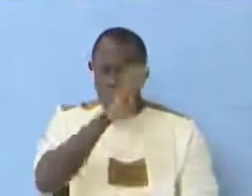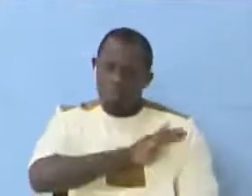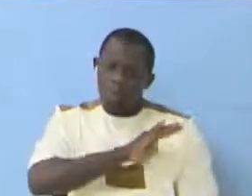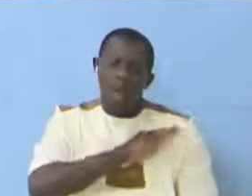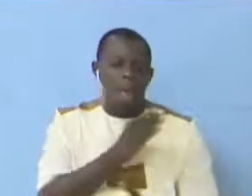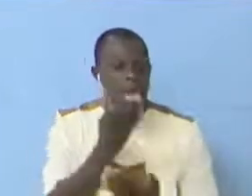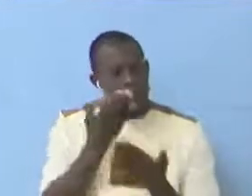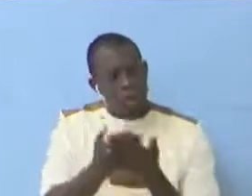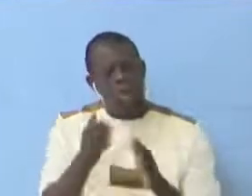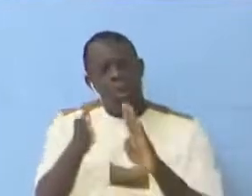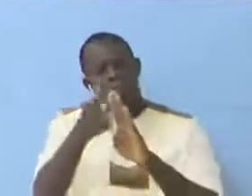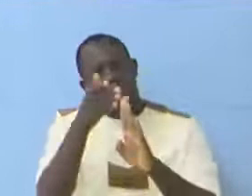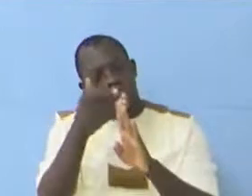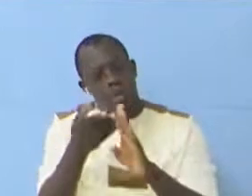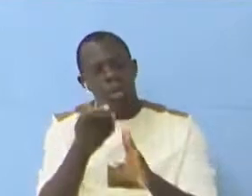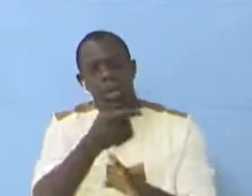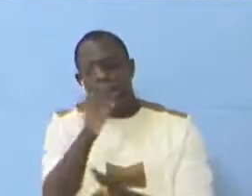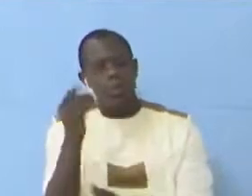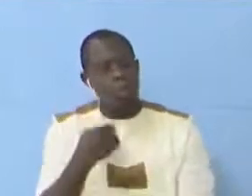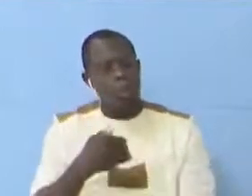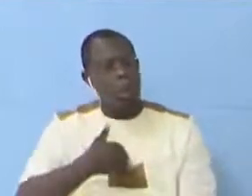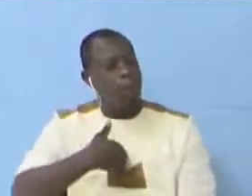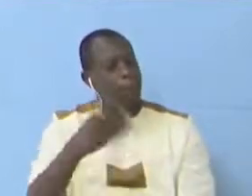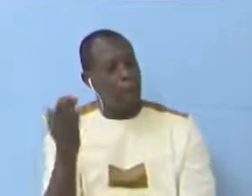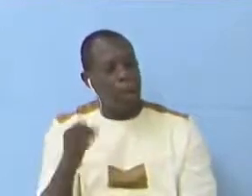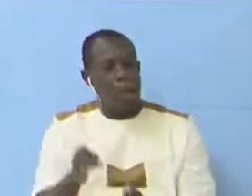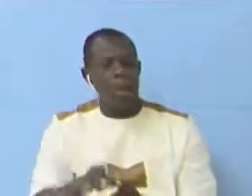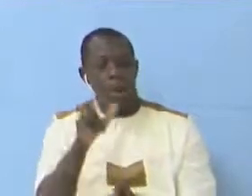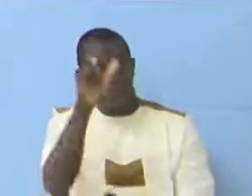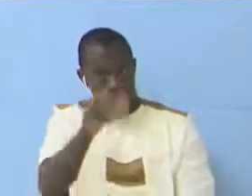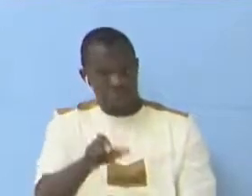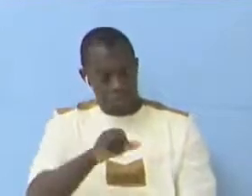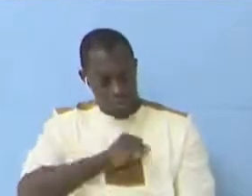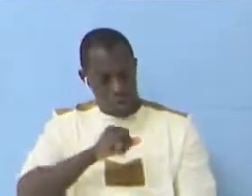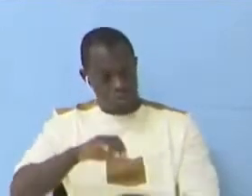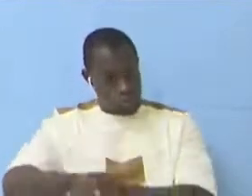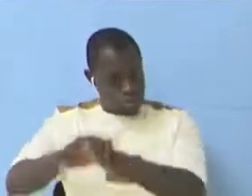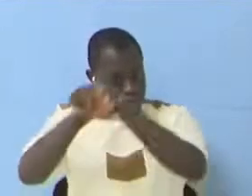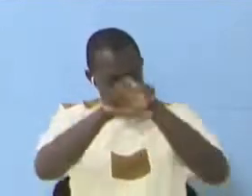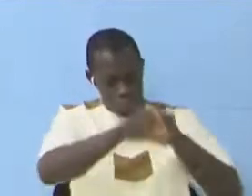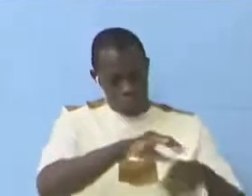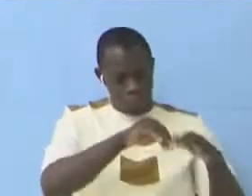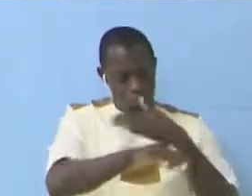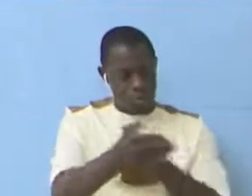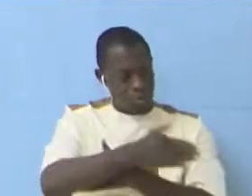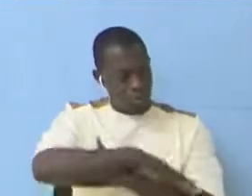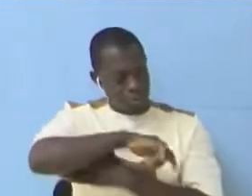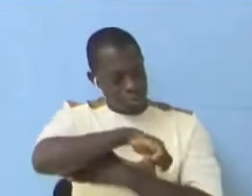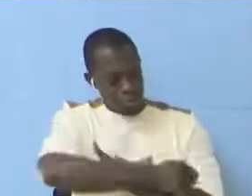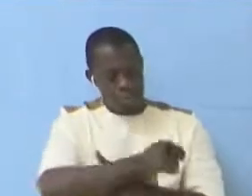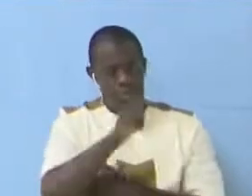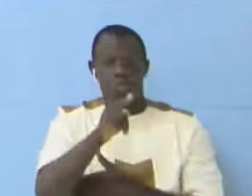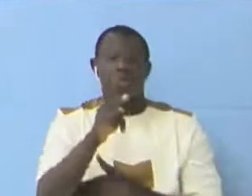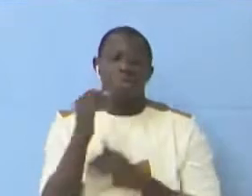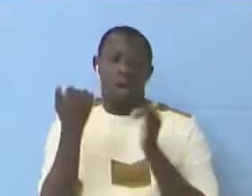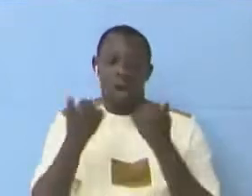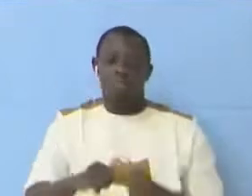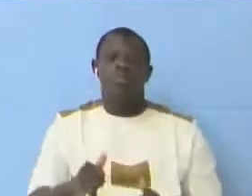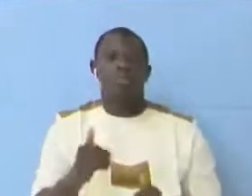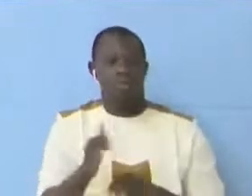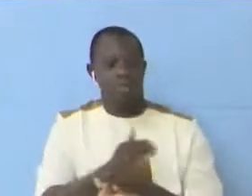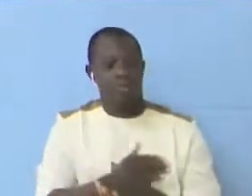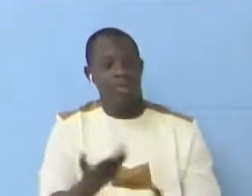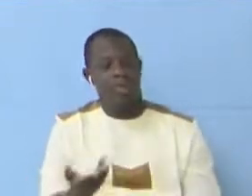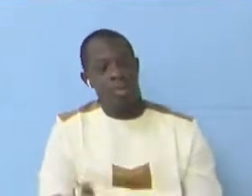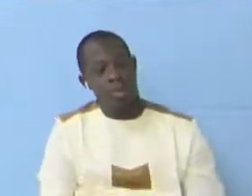and push you in. NIA na fexe fa nek moy dañuy ñew légui né la yow bul faale bul ragal bul tit